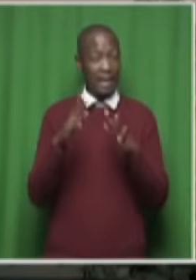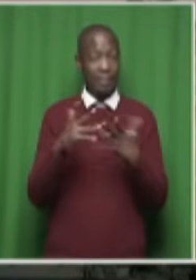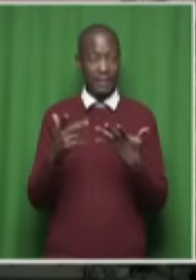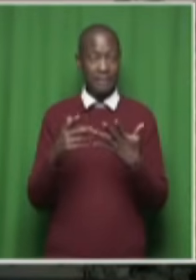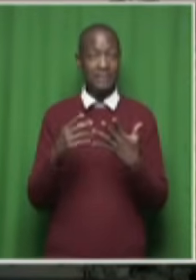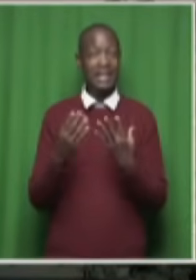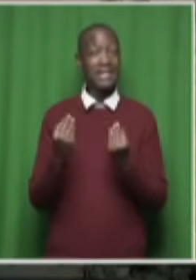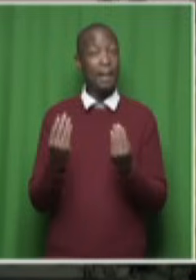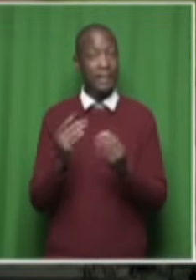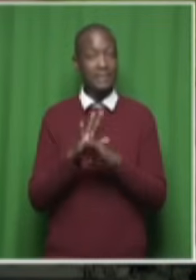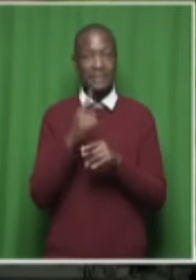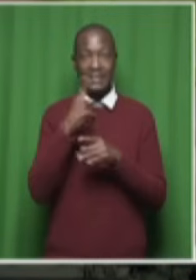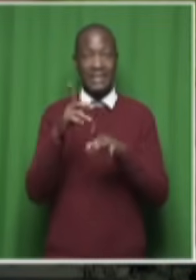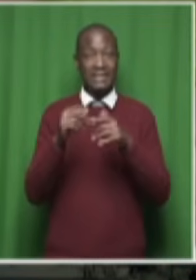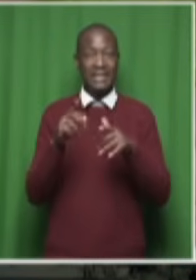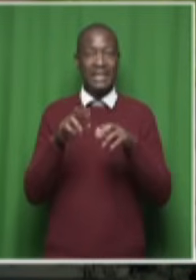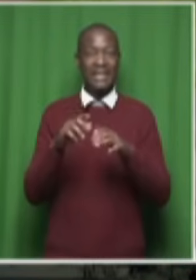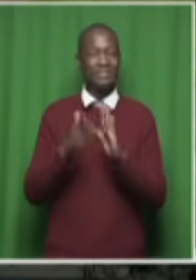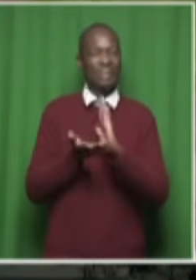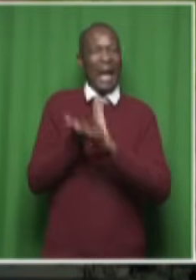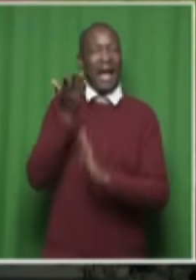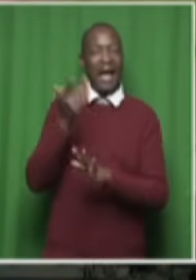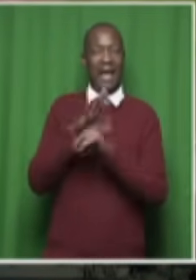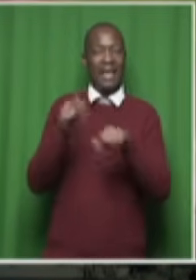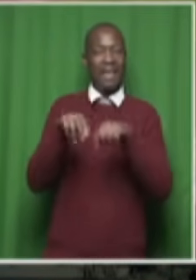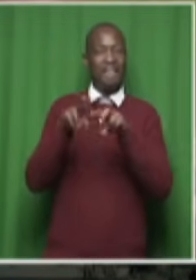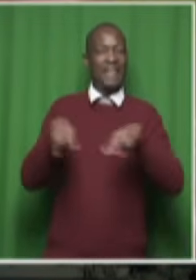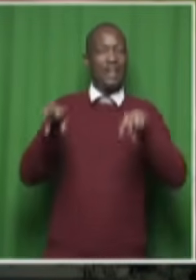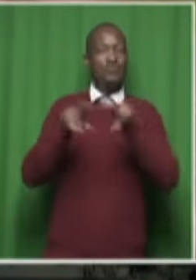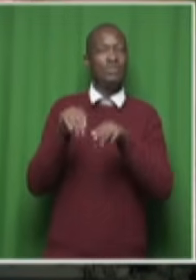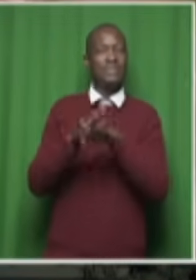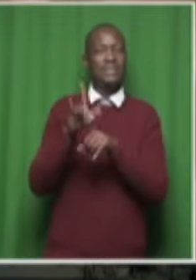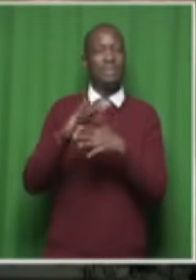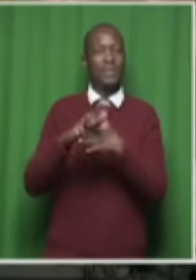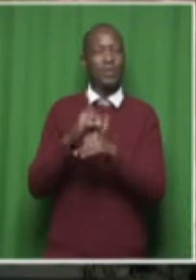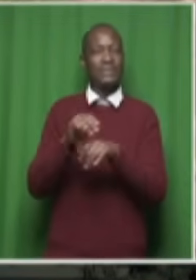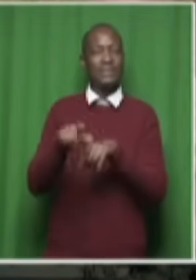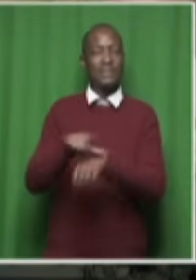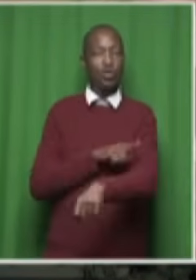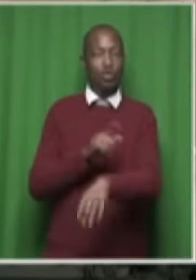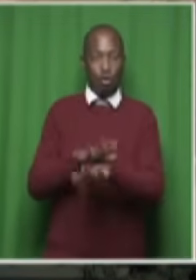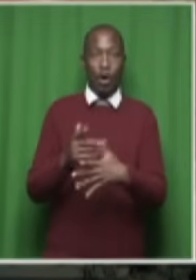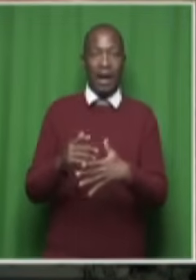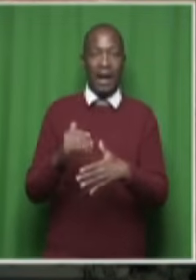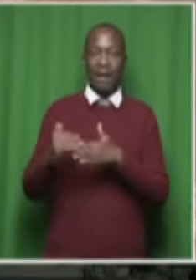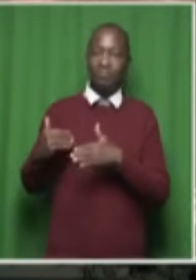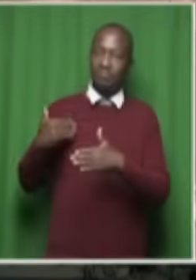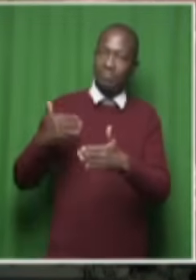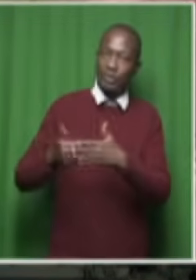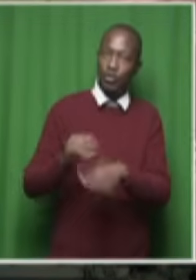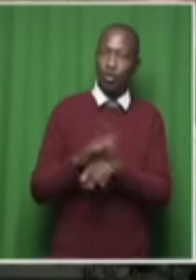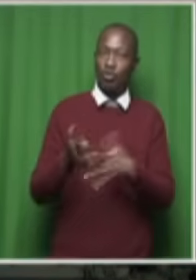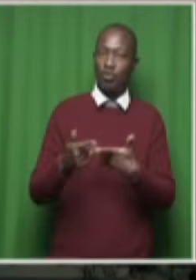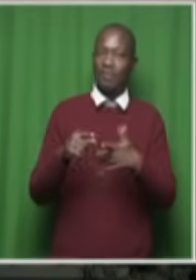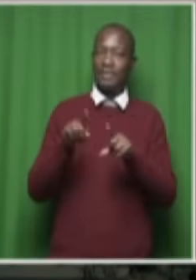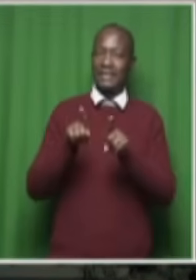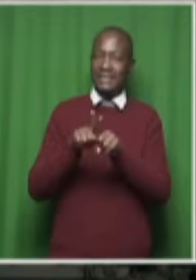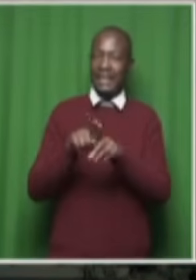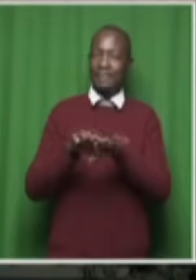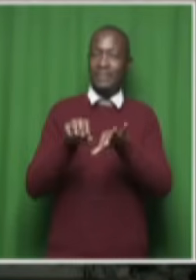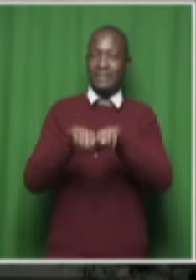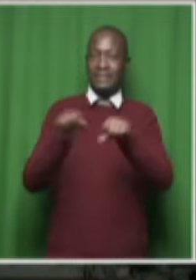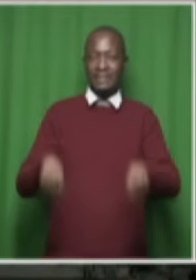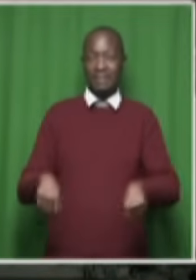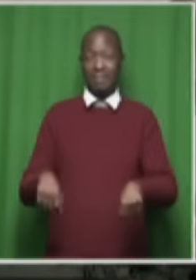out as extreme values because you've got a longer period of the same type of pattern. Now, these type of high